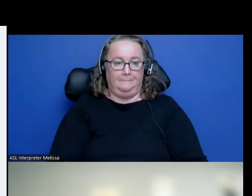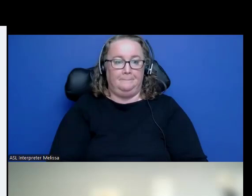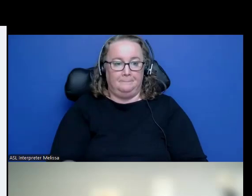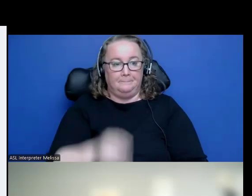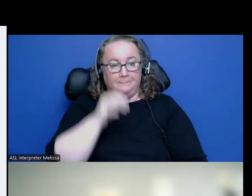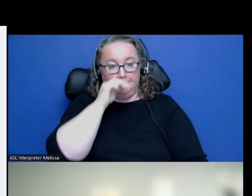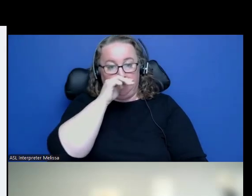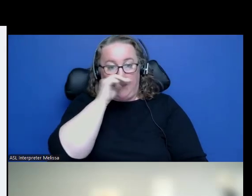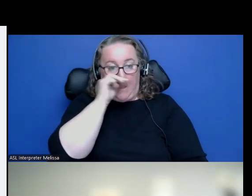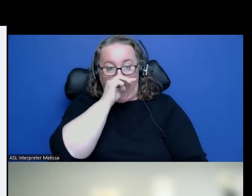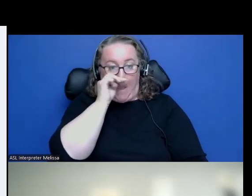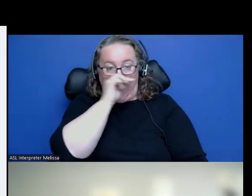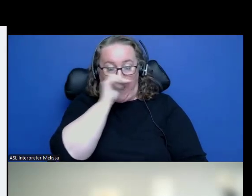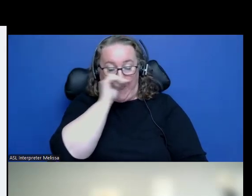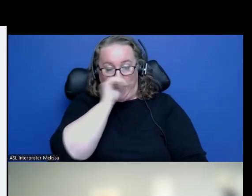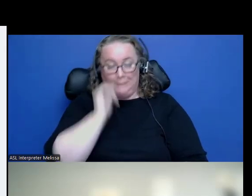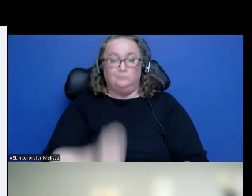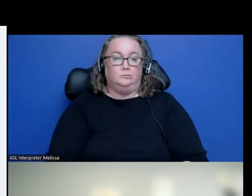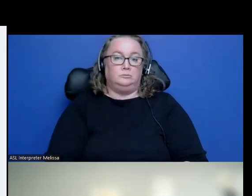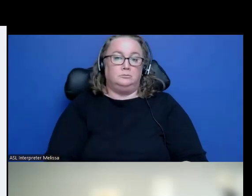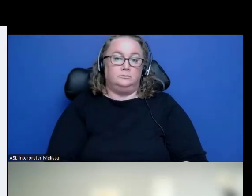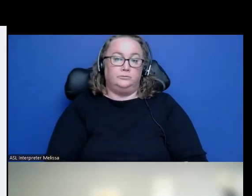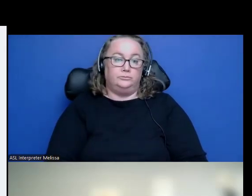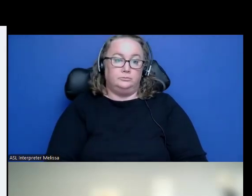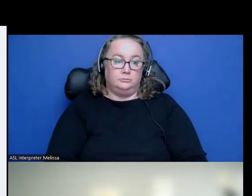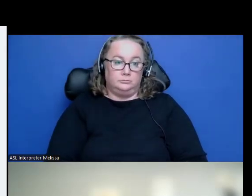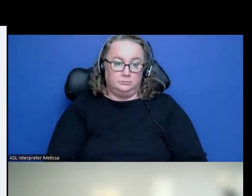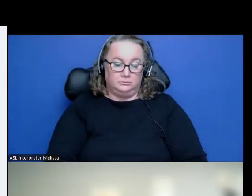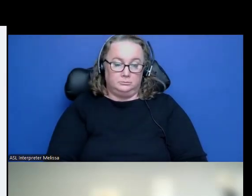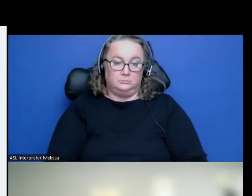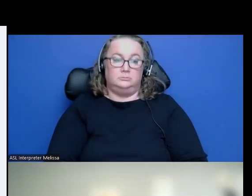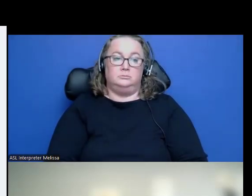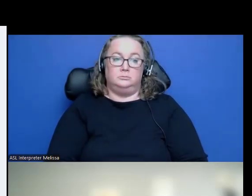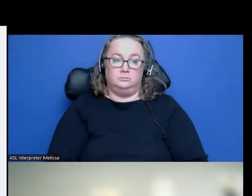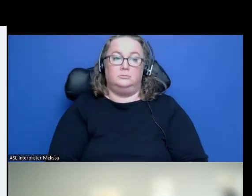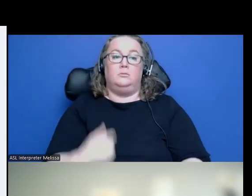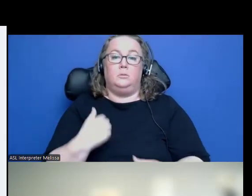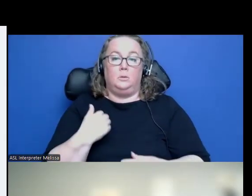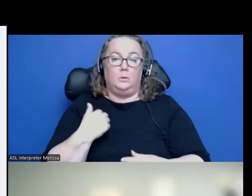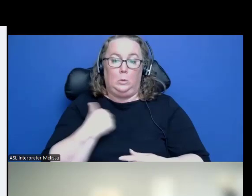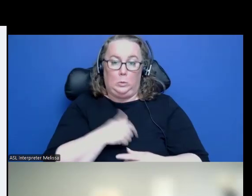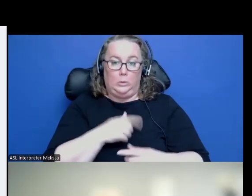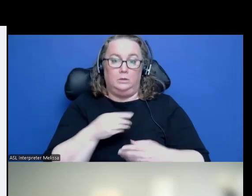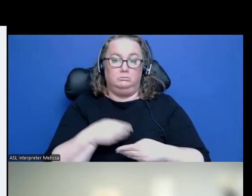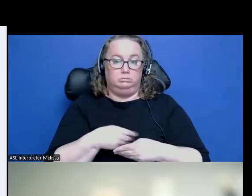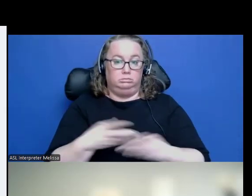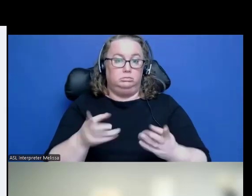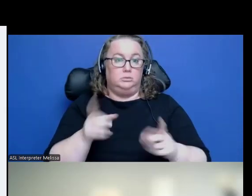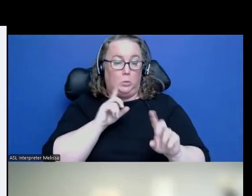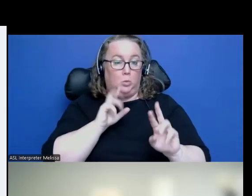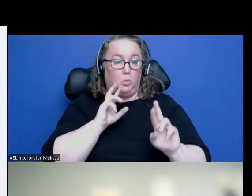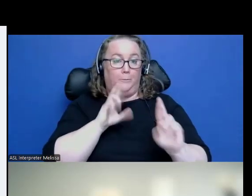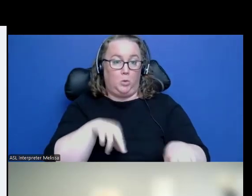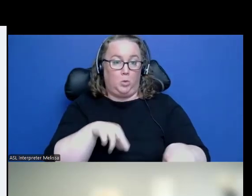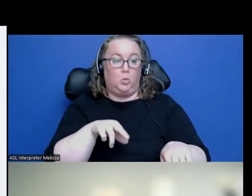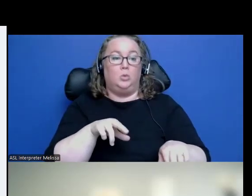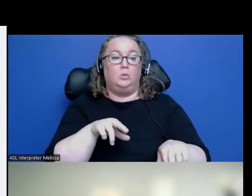We emphasized at the time we issued our report very important